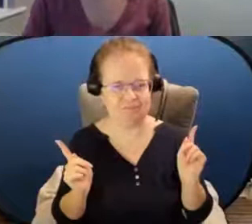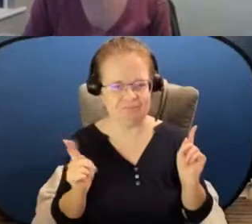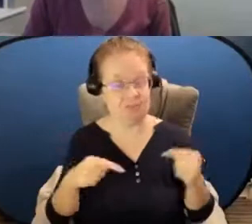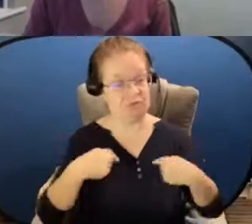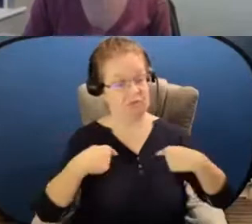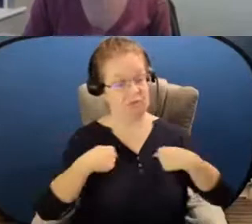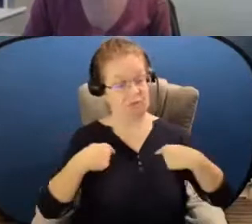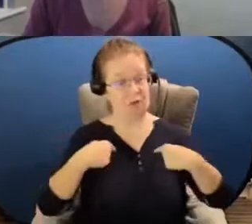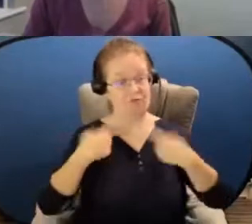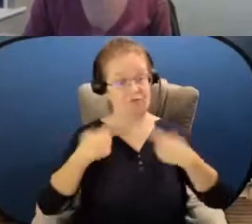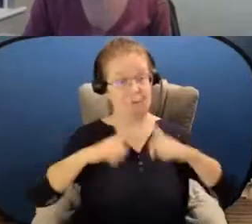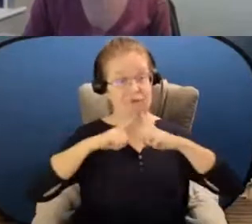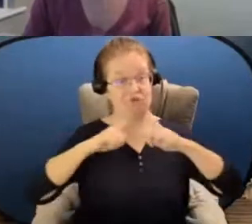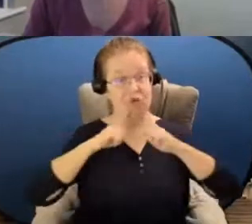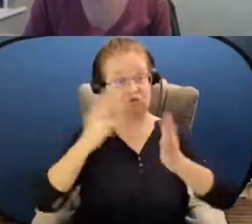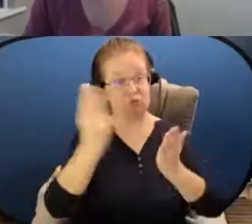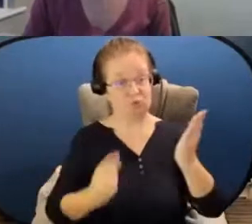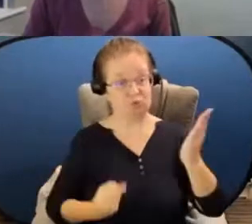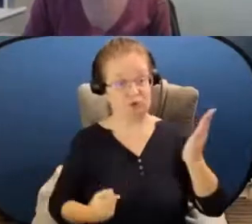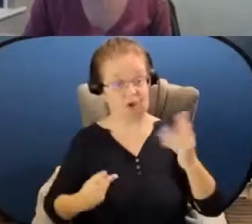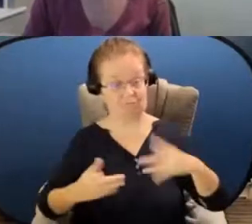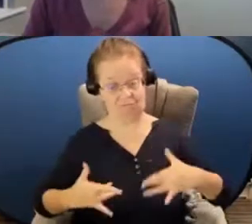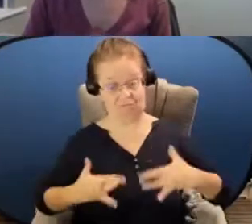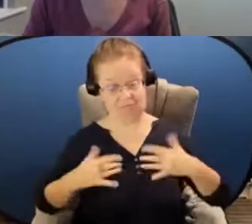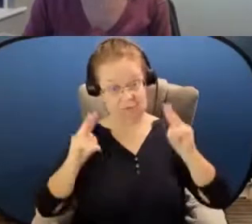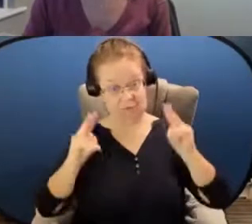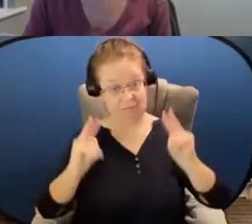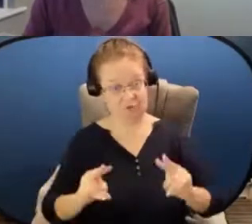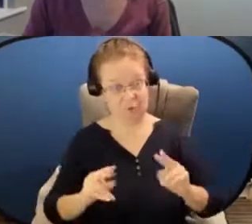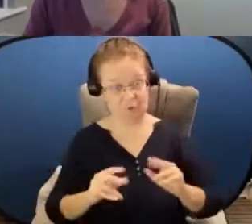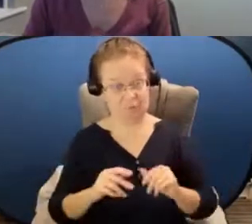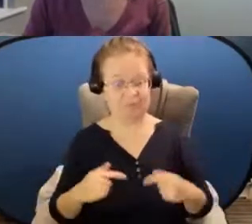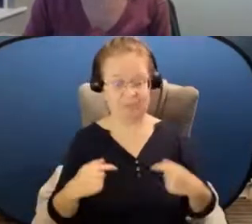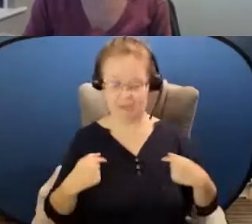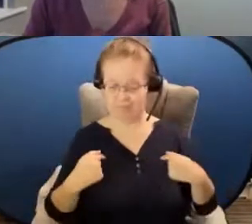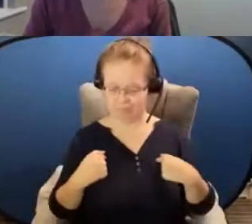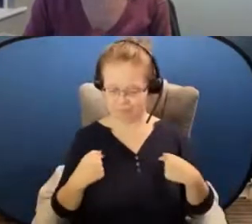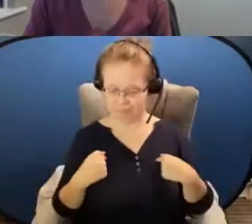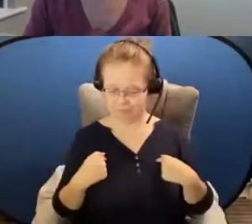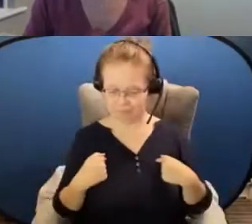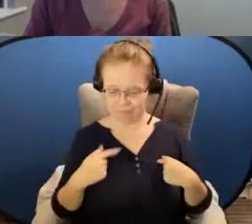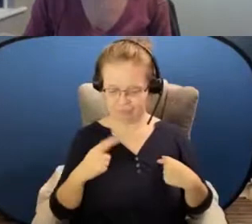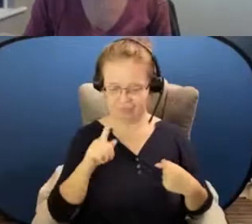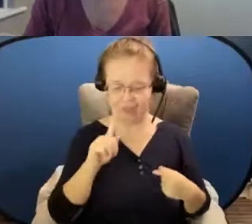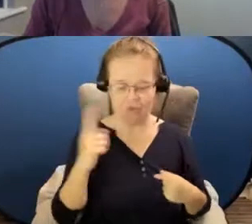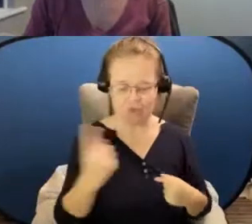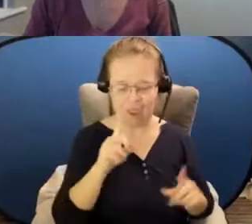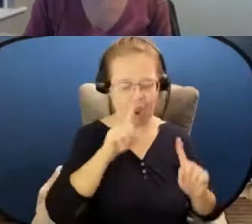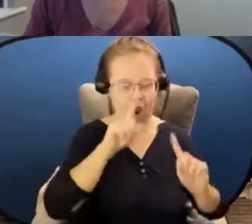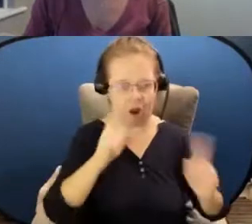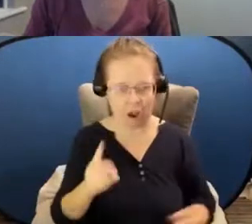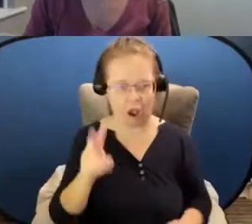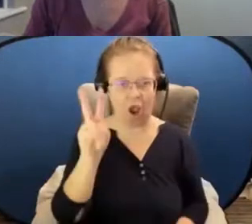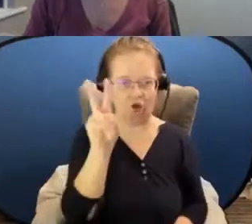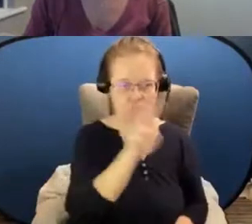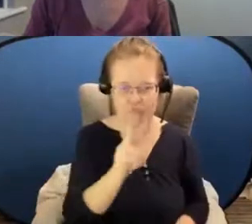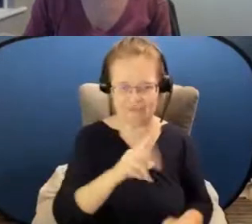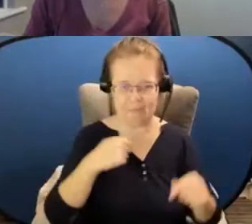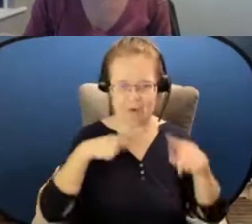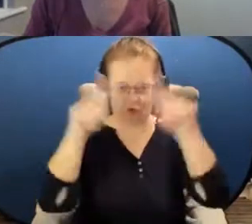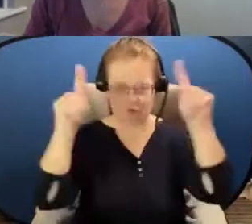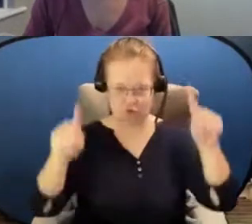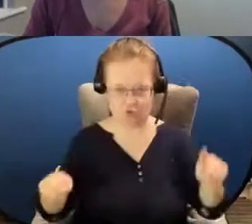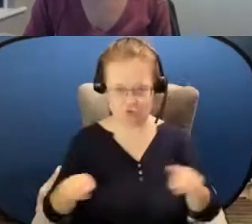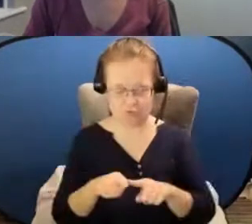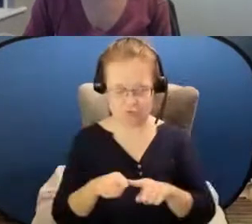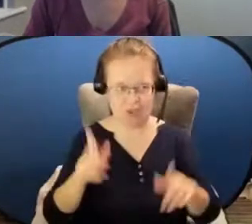design standpoint. So if someone cannot read my screen and is having to use a screen reader and therefore